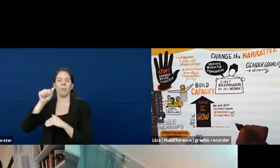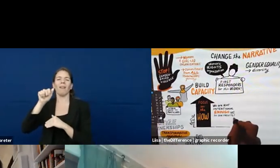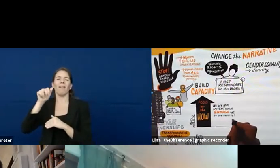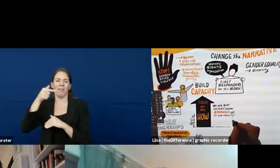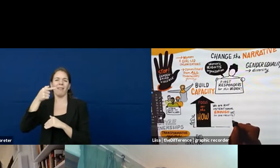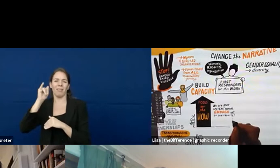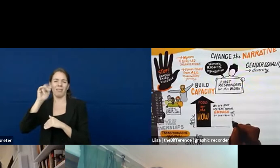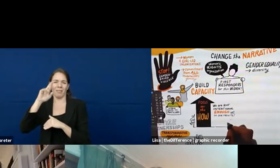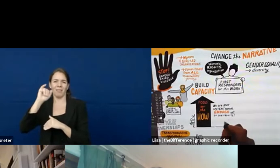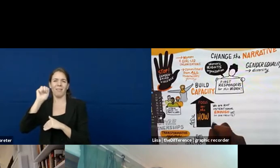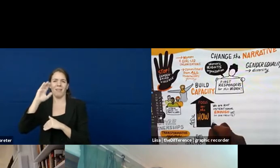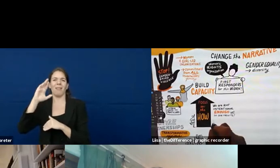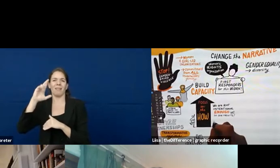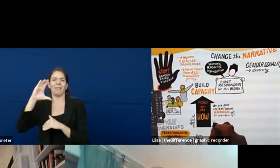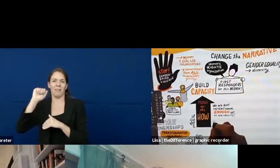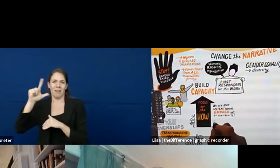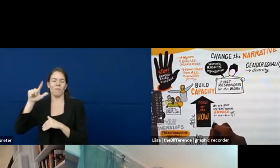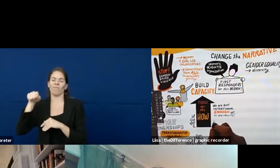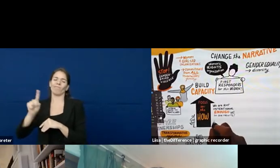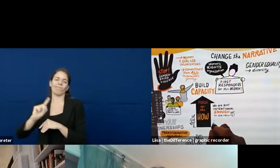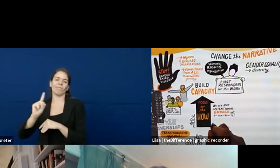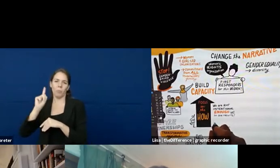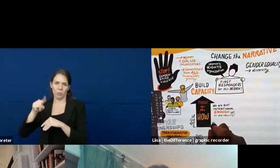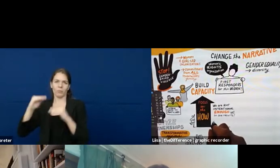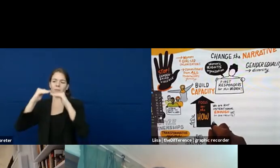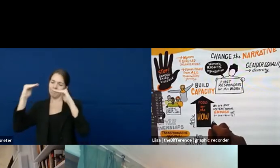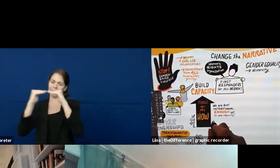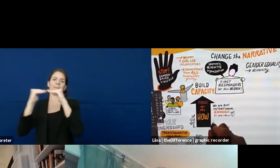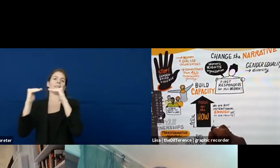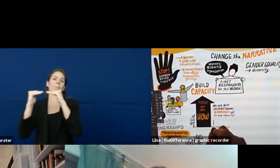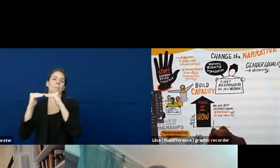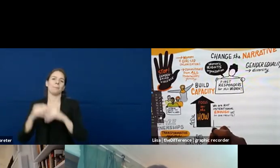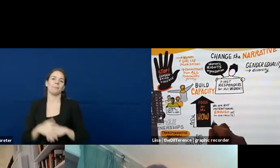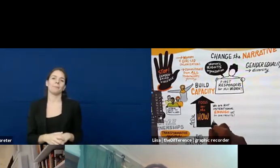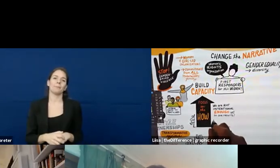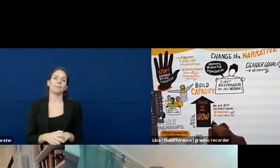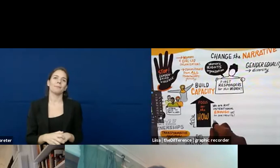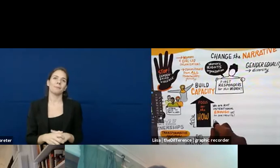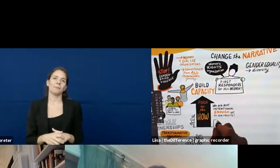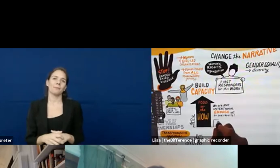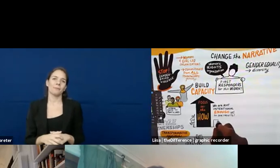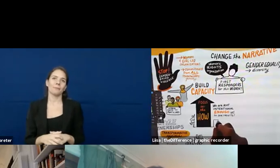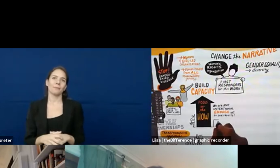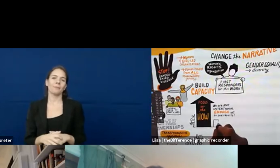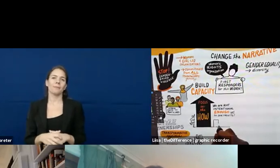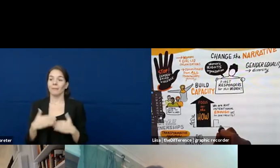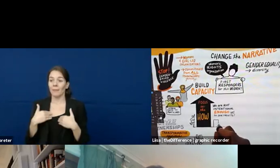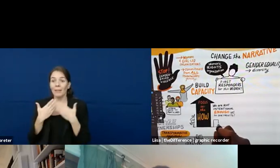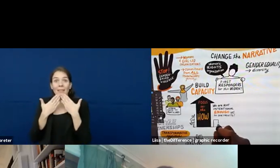Thank you, Aldijana, for the thought-provoking response. I really like the idea that you